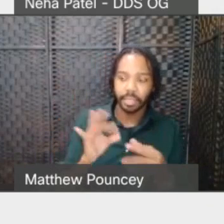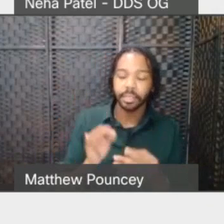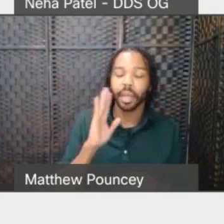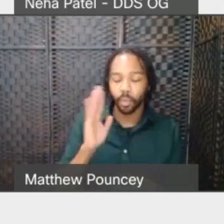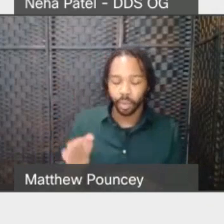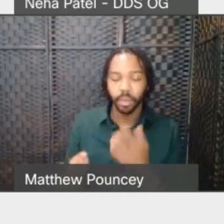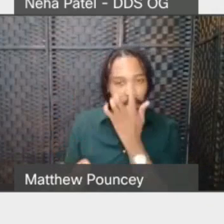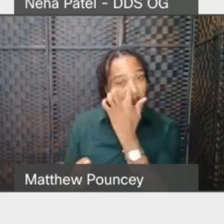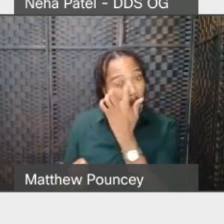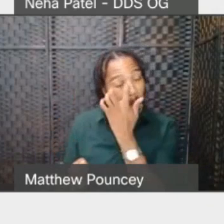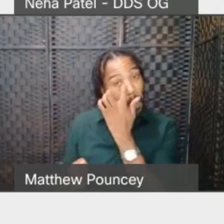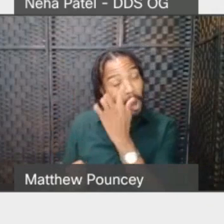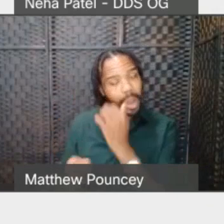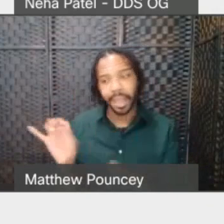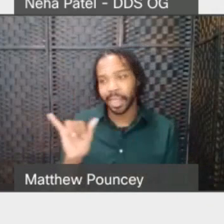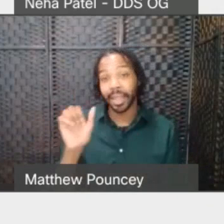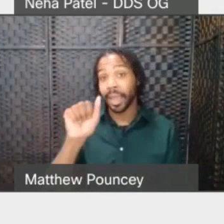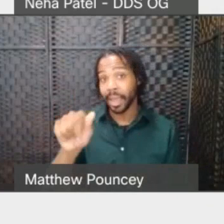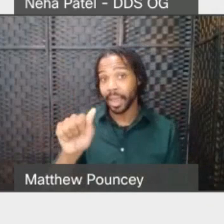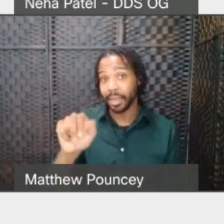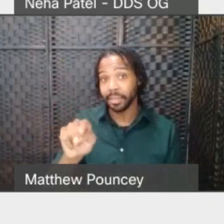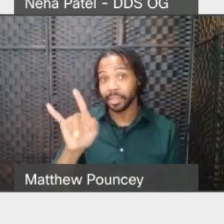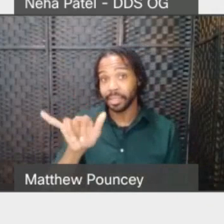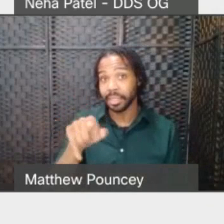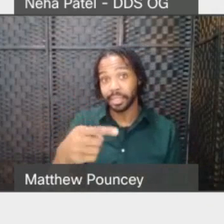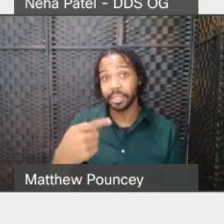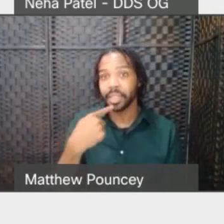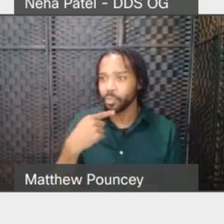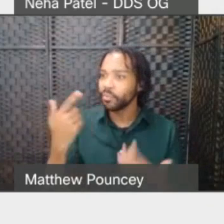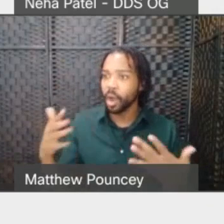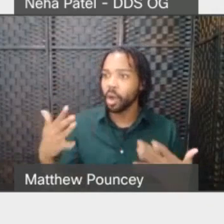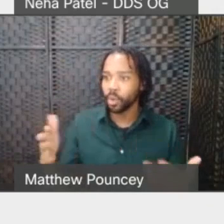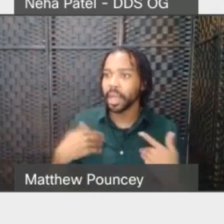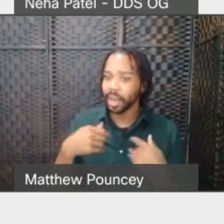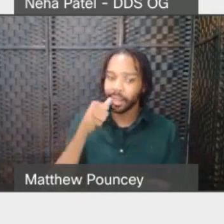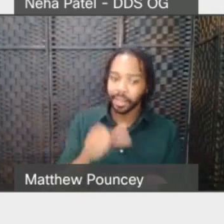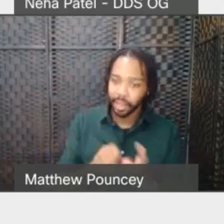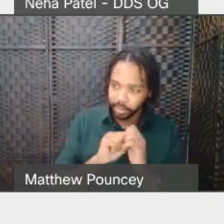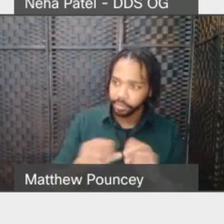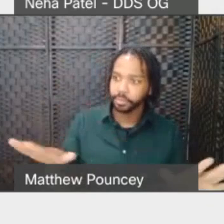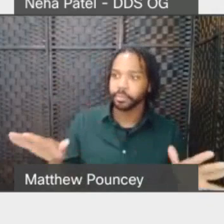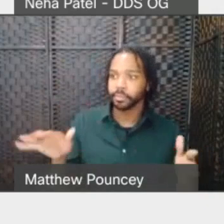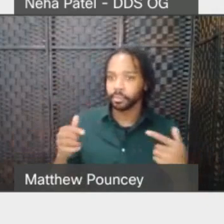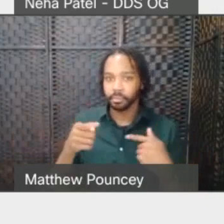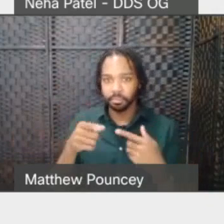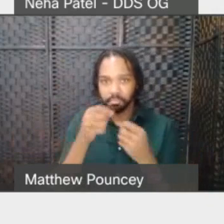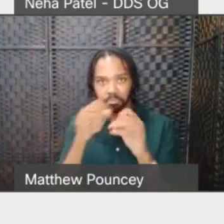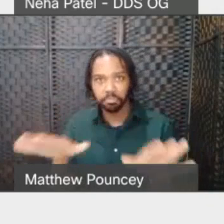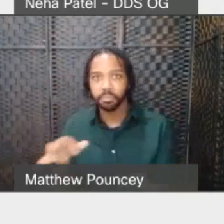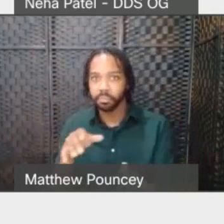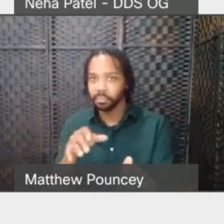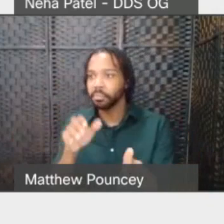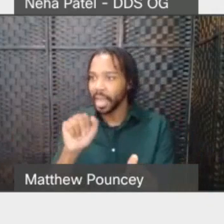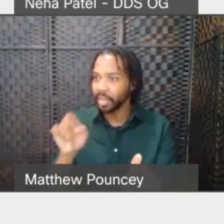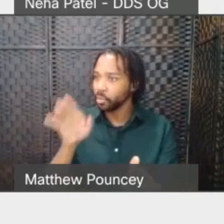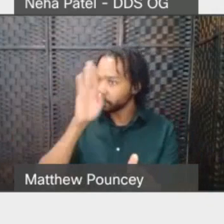As Director Reese has provided, there has been. If you need to seek it, I believe Director Reese was very clear